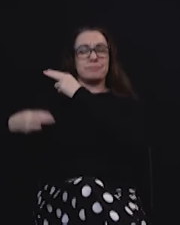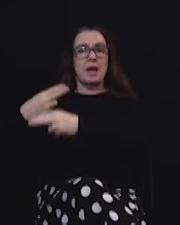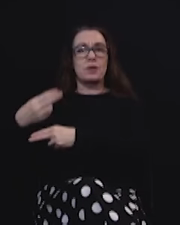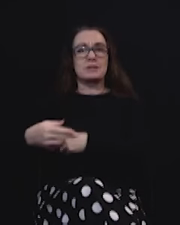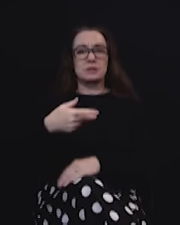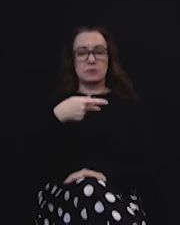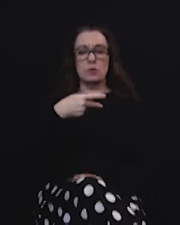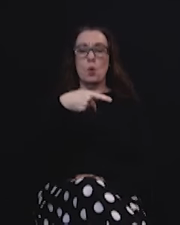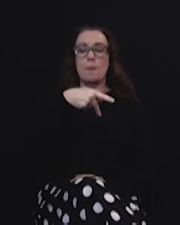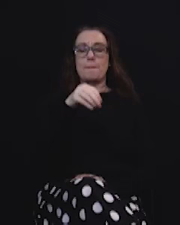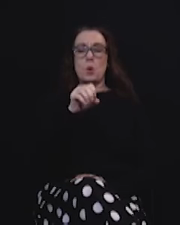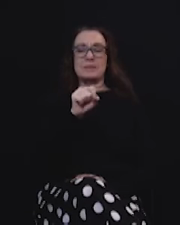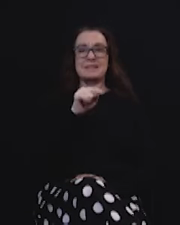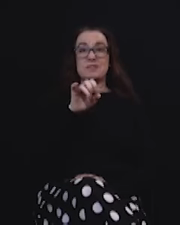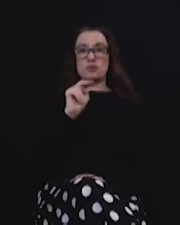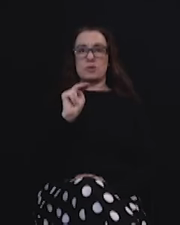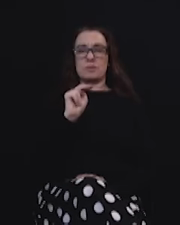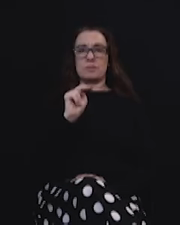Position.